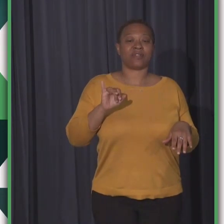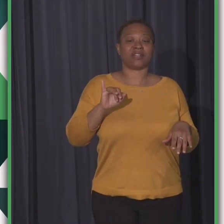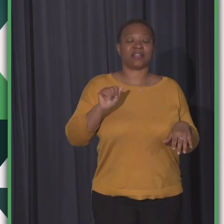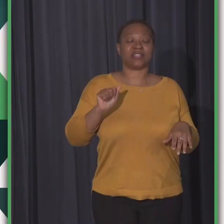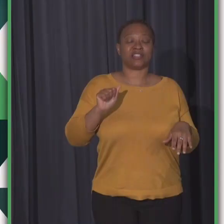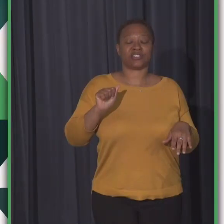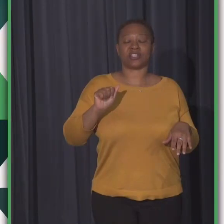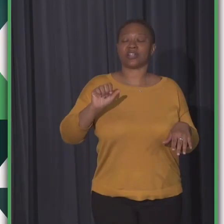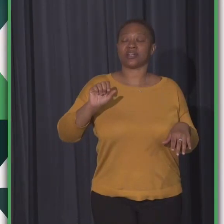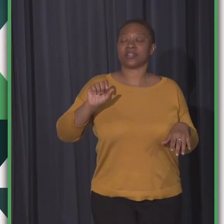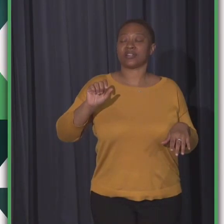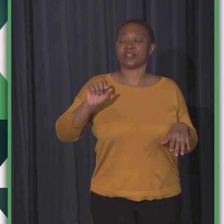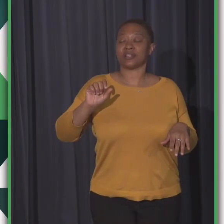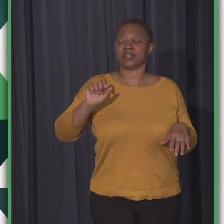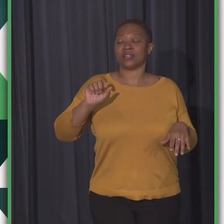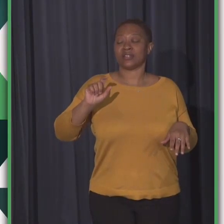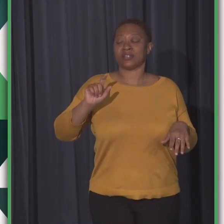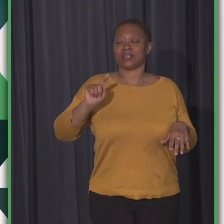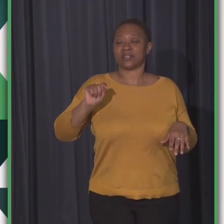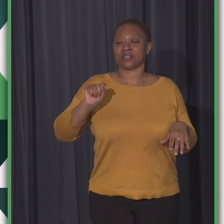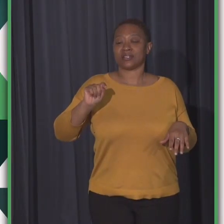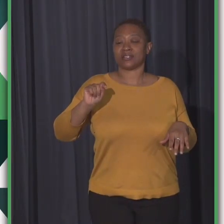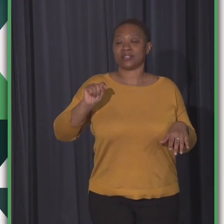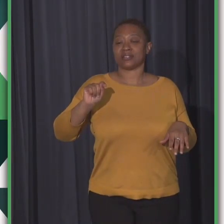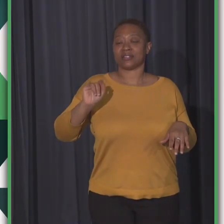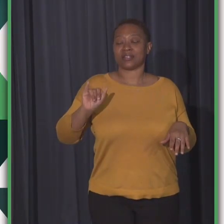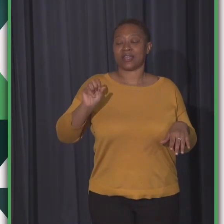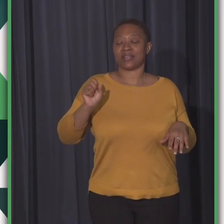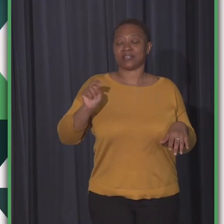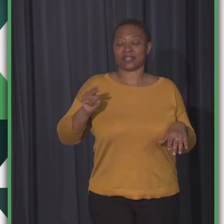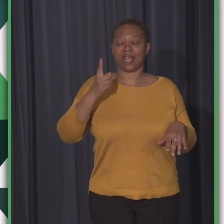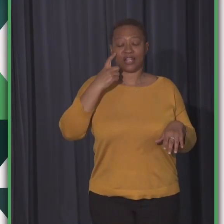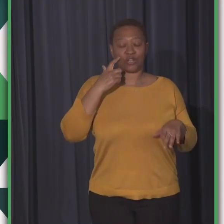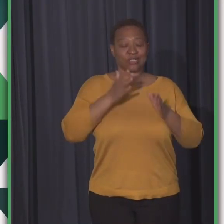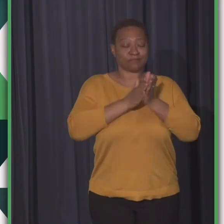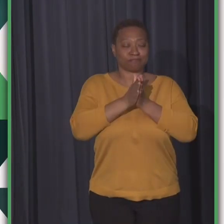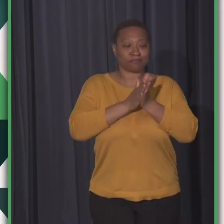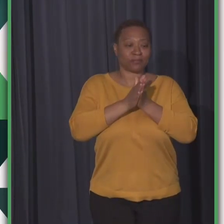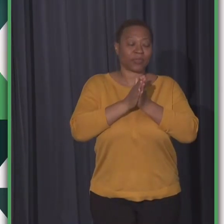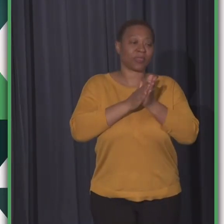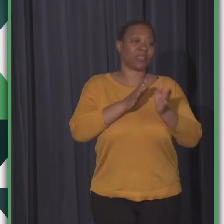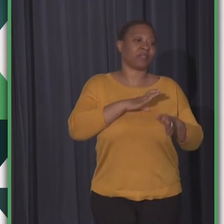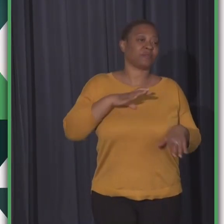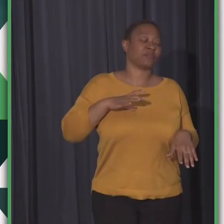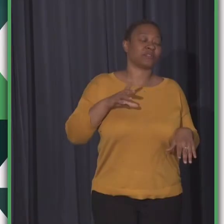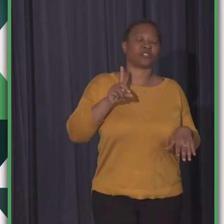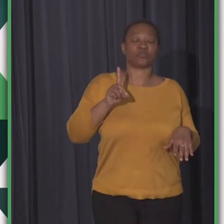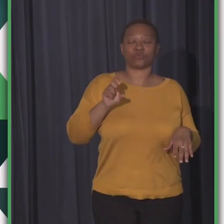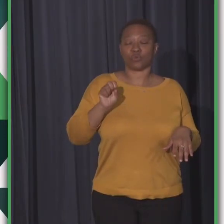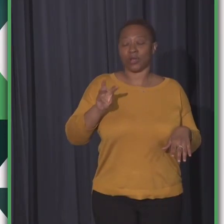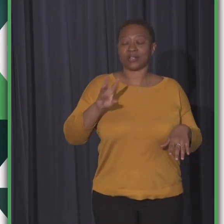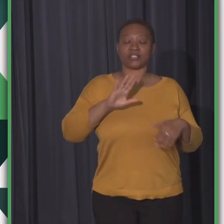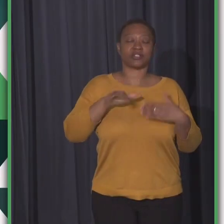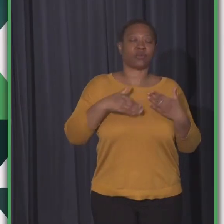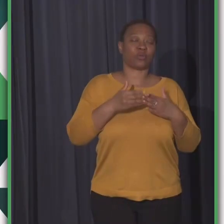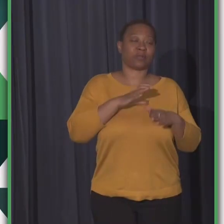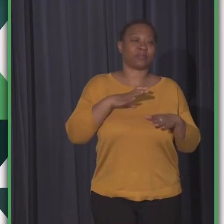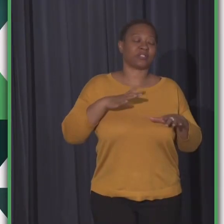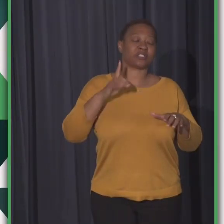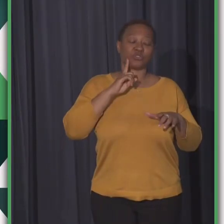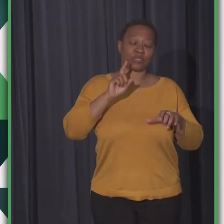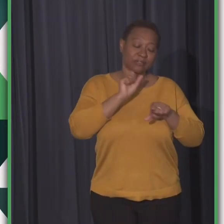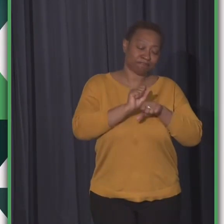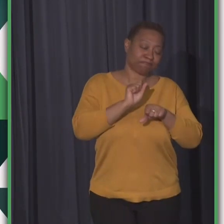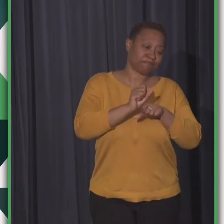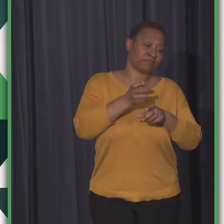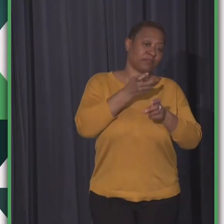been robust, and Commissioner DeWash, the whole committee is doing a yeoman's job to work hard to getting these